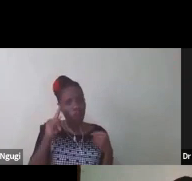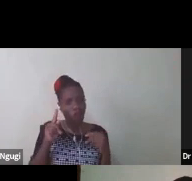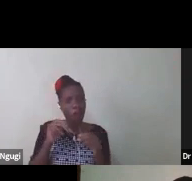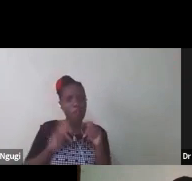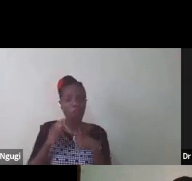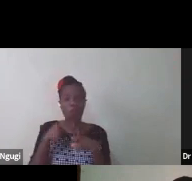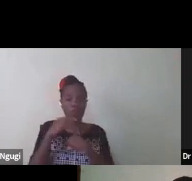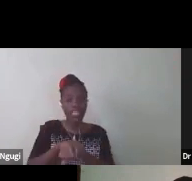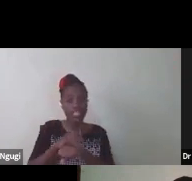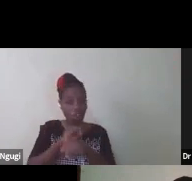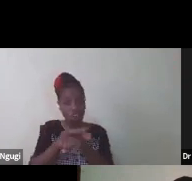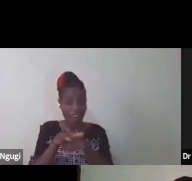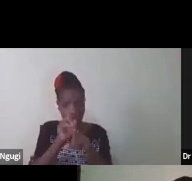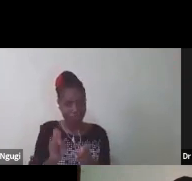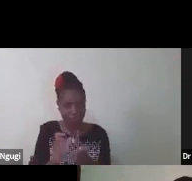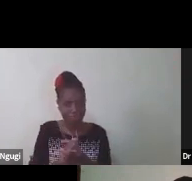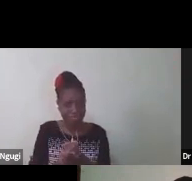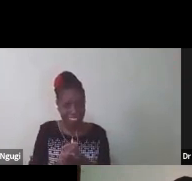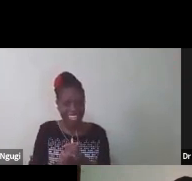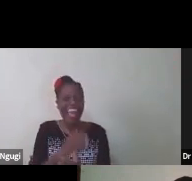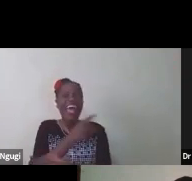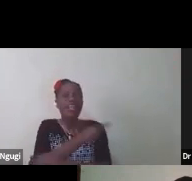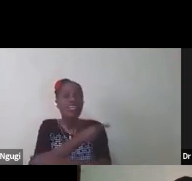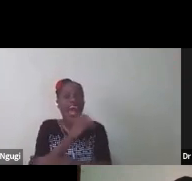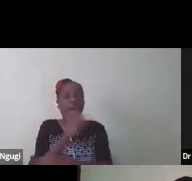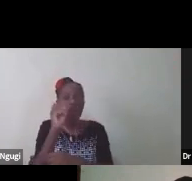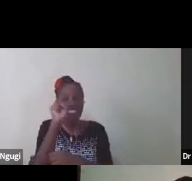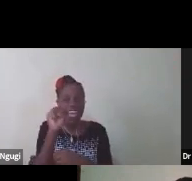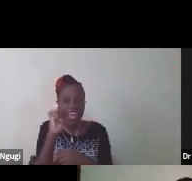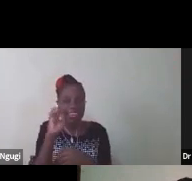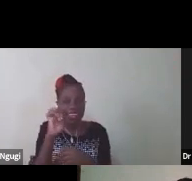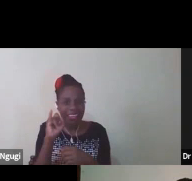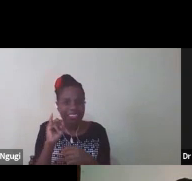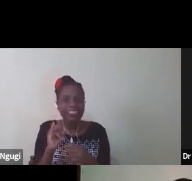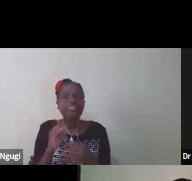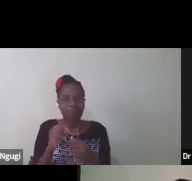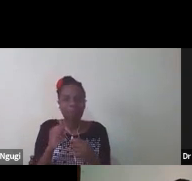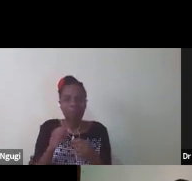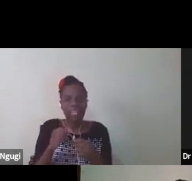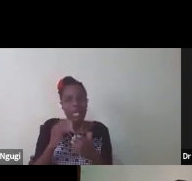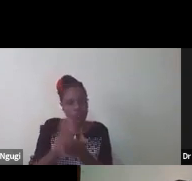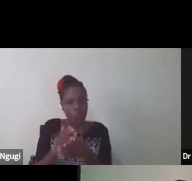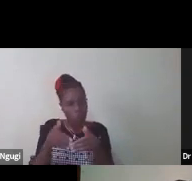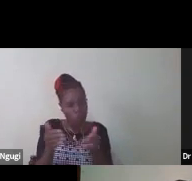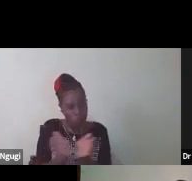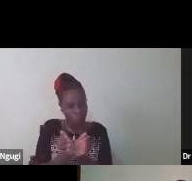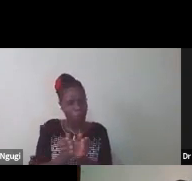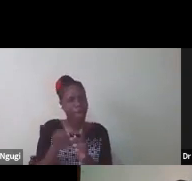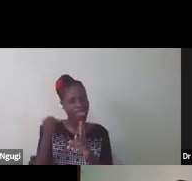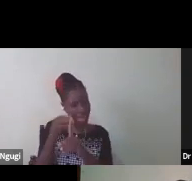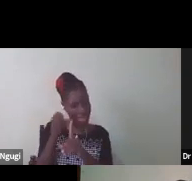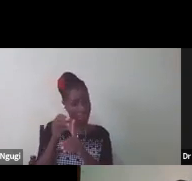Yeah, that's right. It's an interesting question. I think the point here is that group therapy presupposes people being in groups. And then you also would need to be